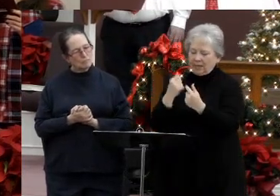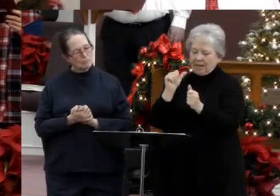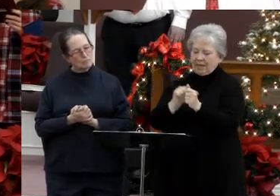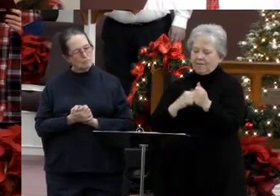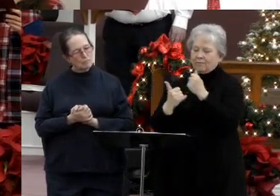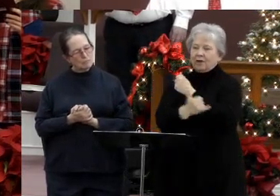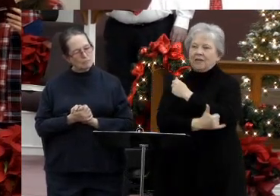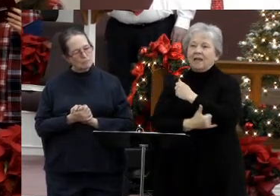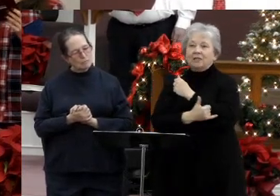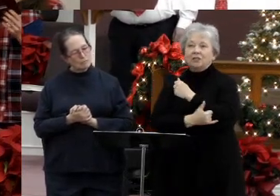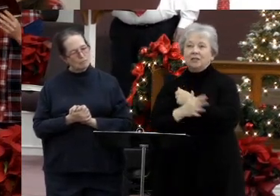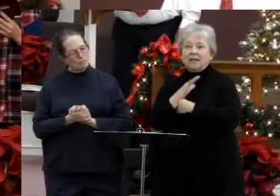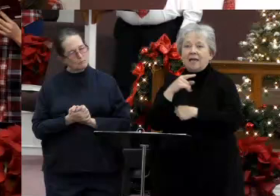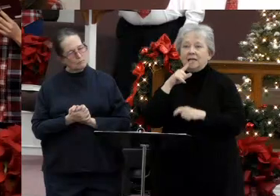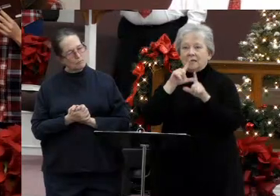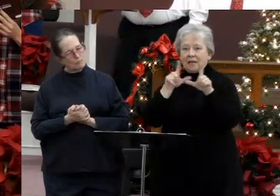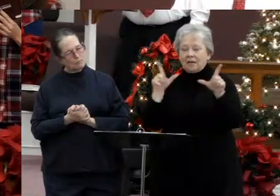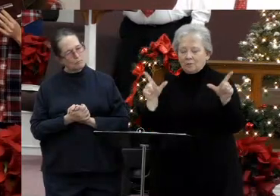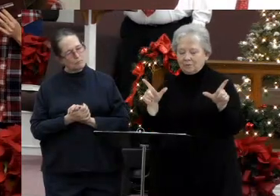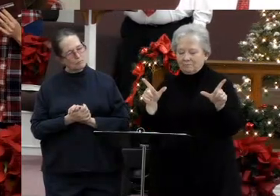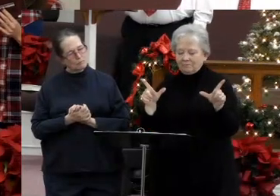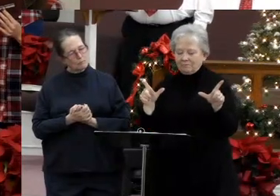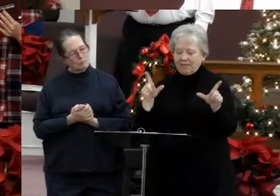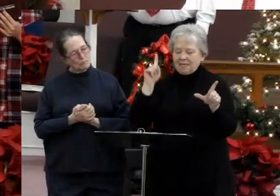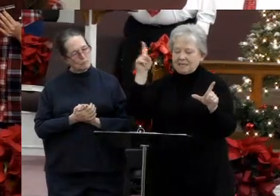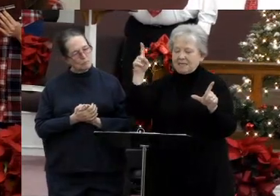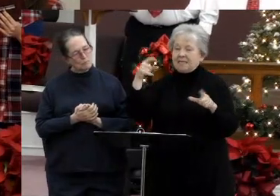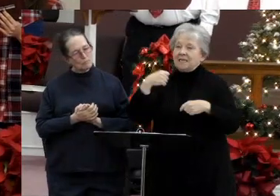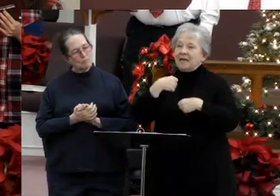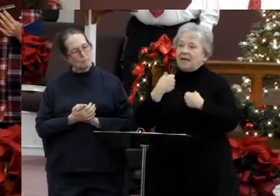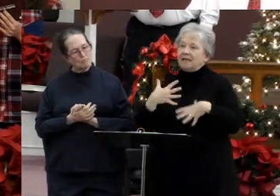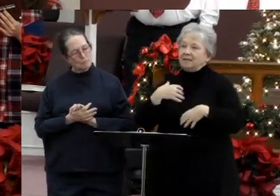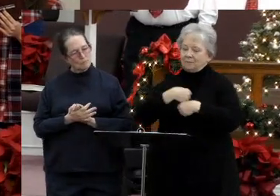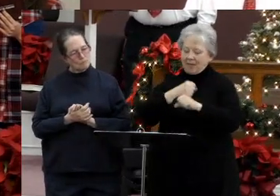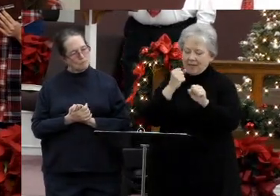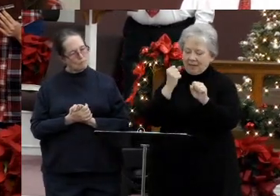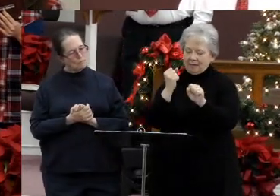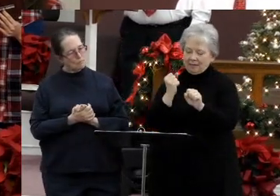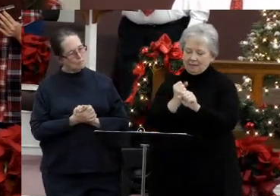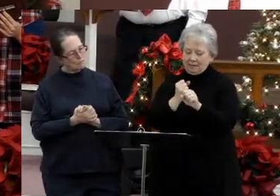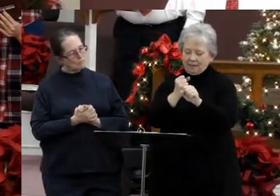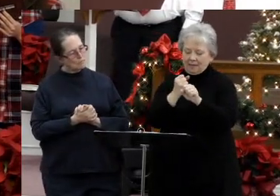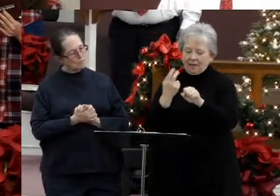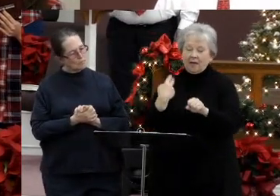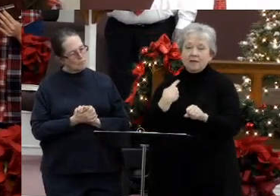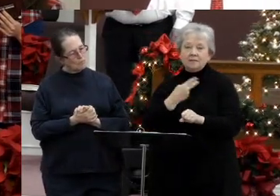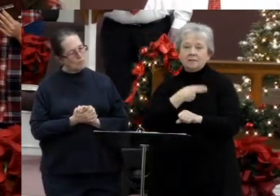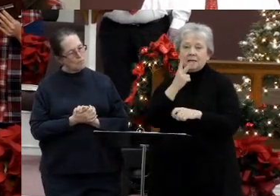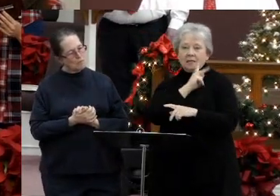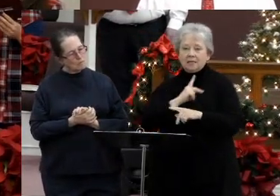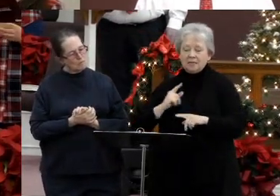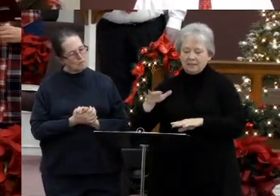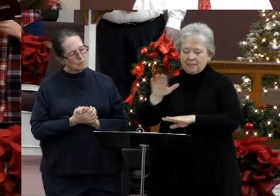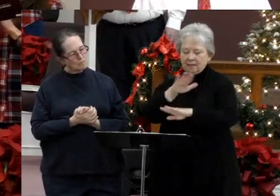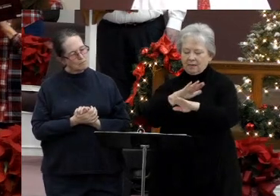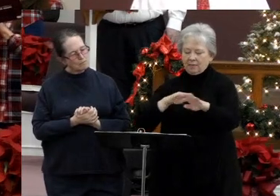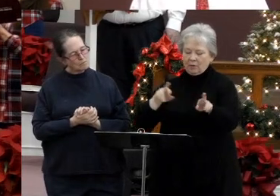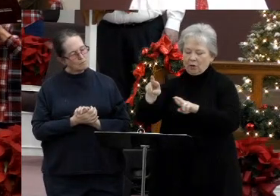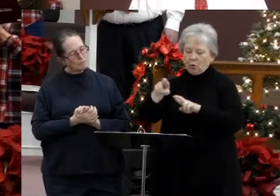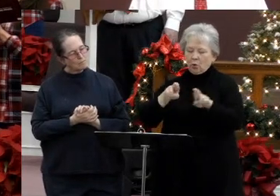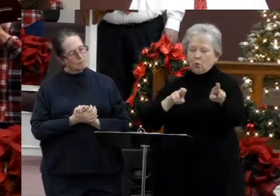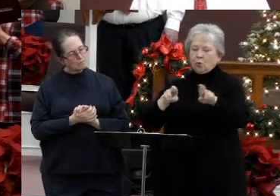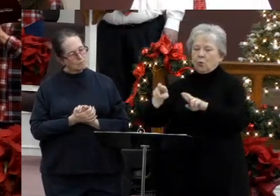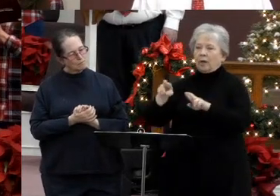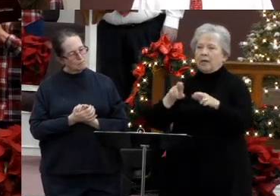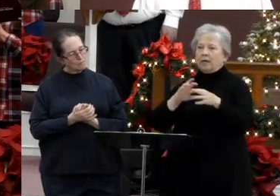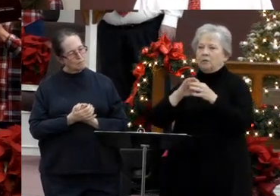and tongue, he has made us a kingdom and priest to God to reign with the